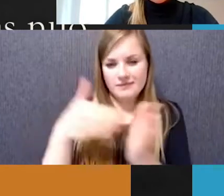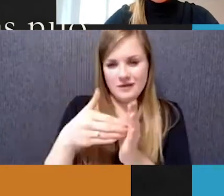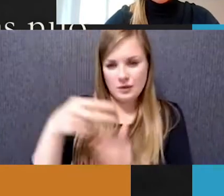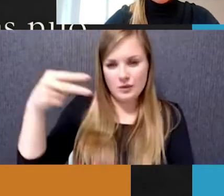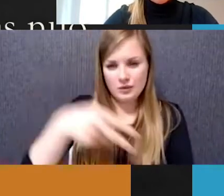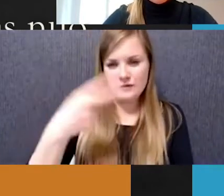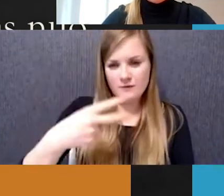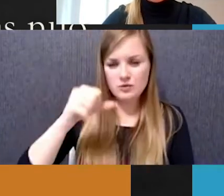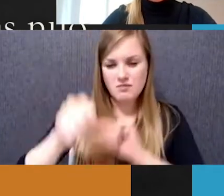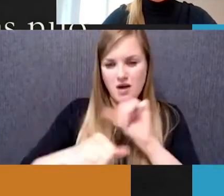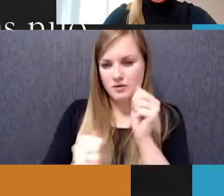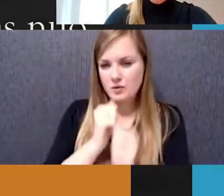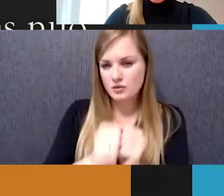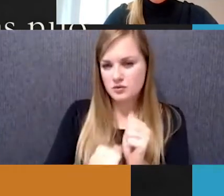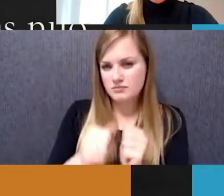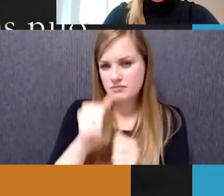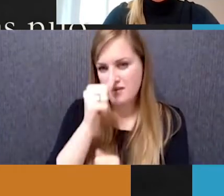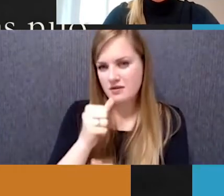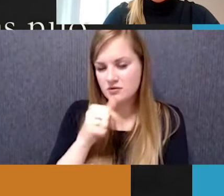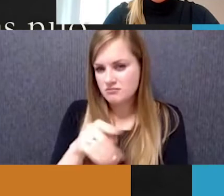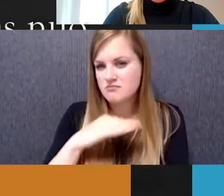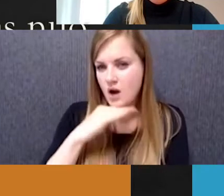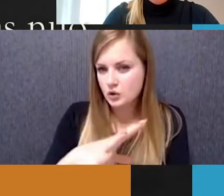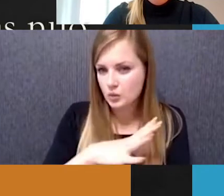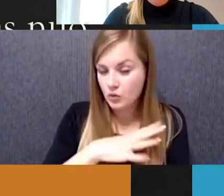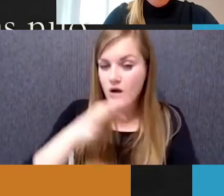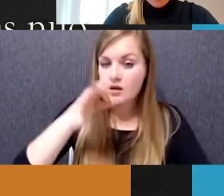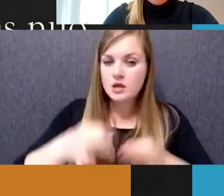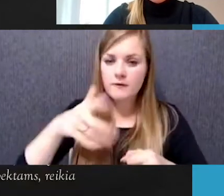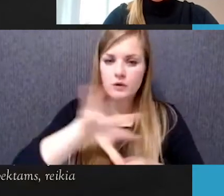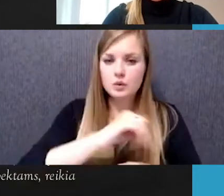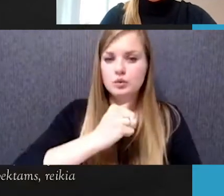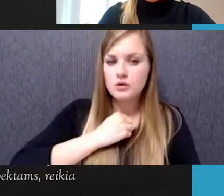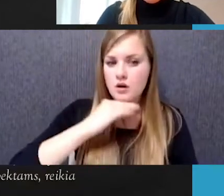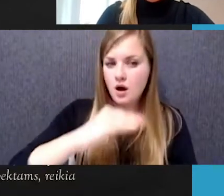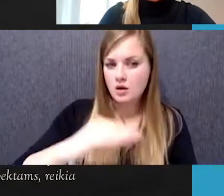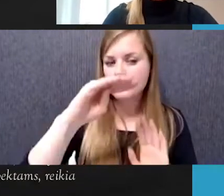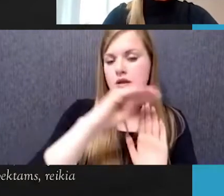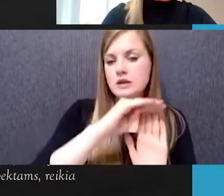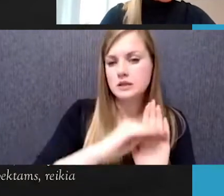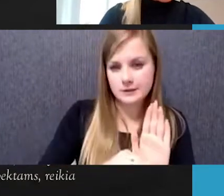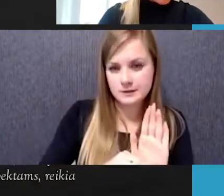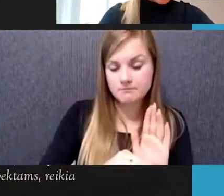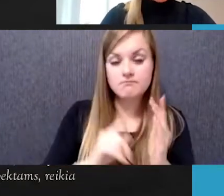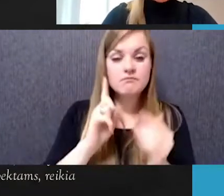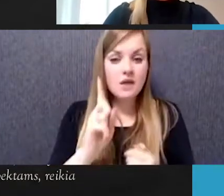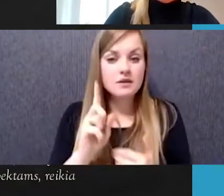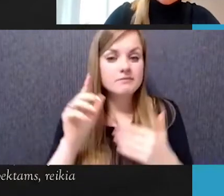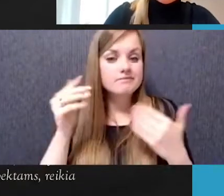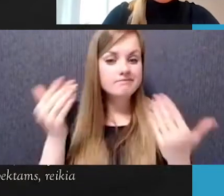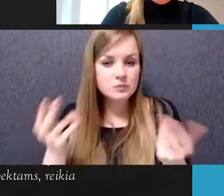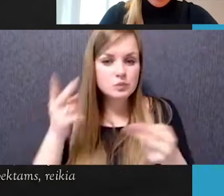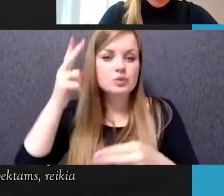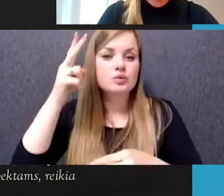Lithuania. And in January 2020, the courts had clear guidance, but it